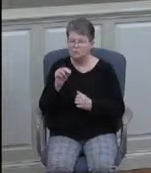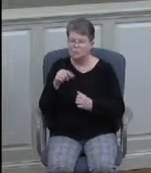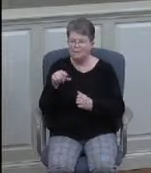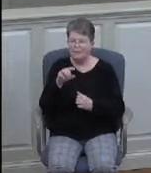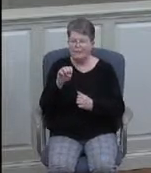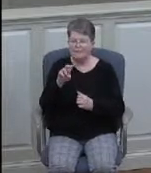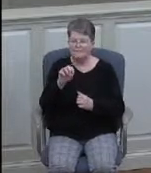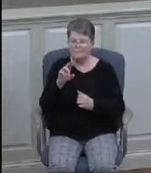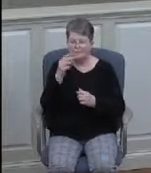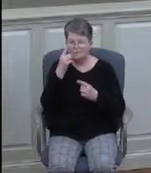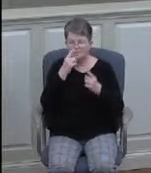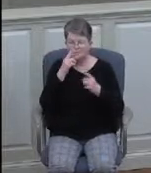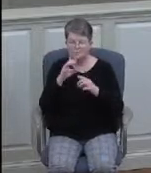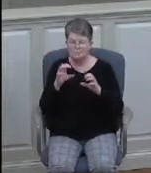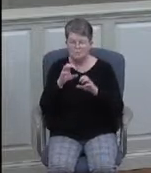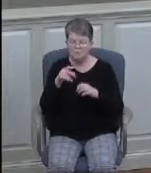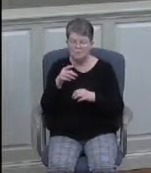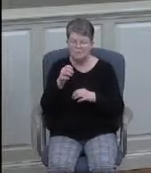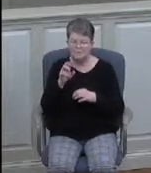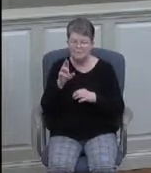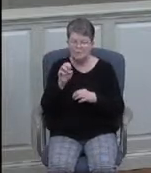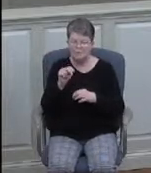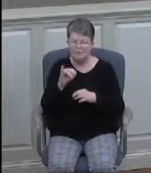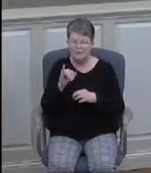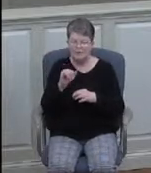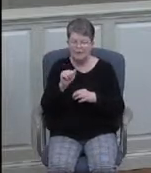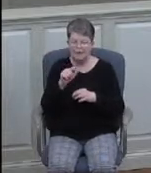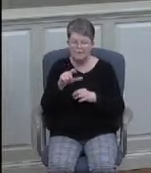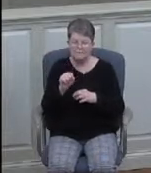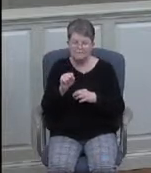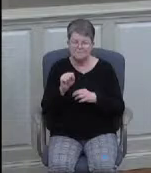doing perennials as part of the...